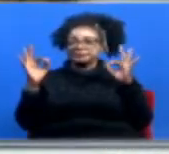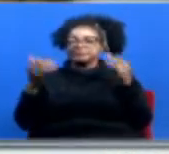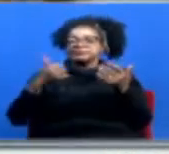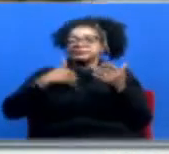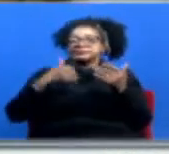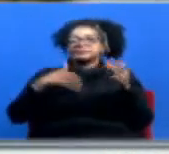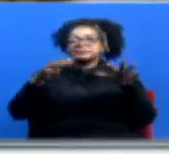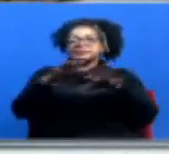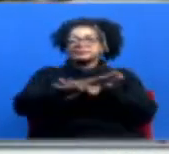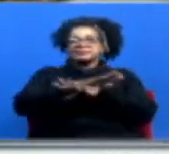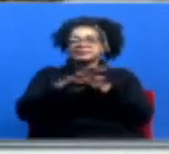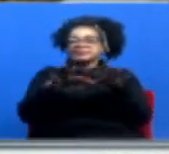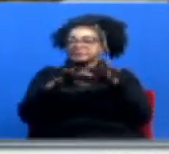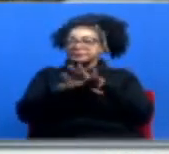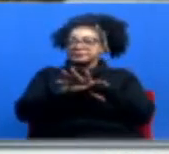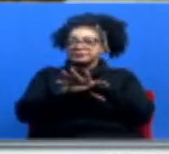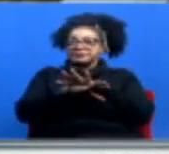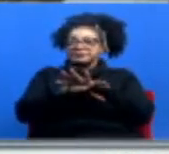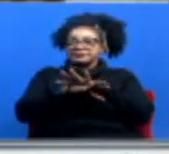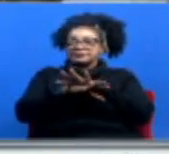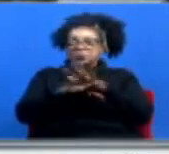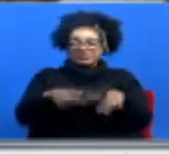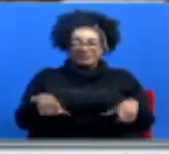could survive.